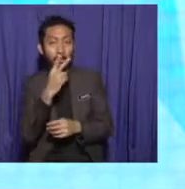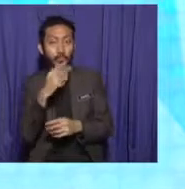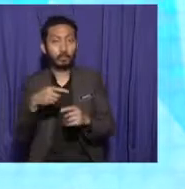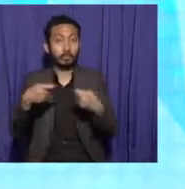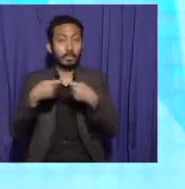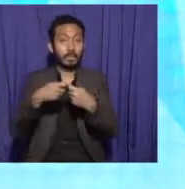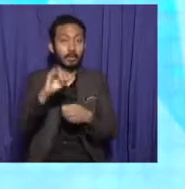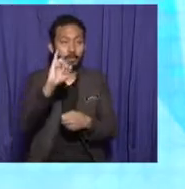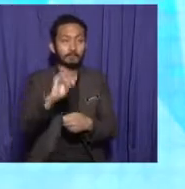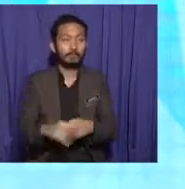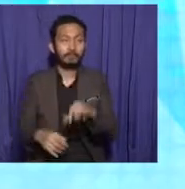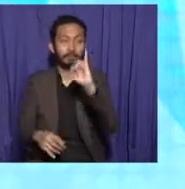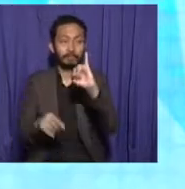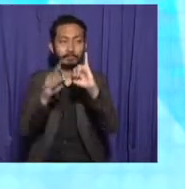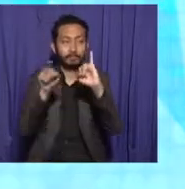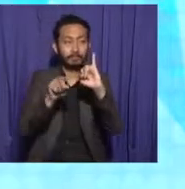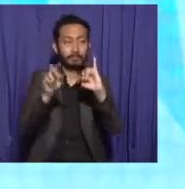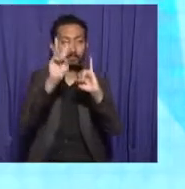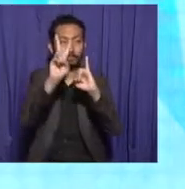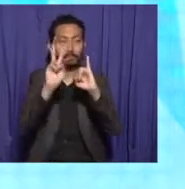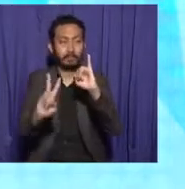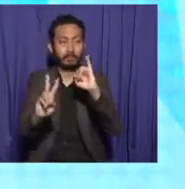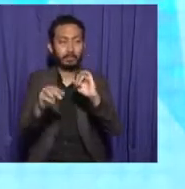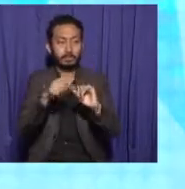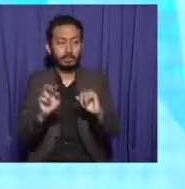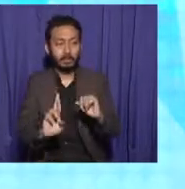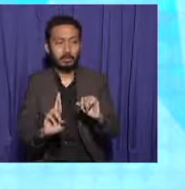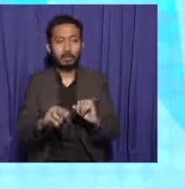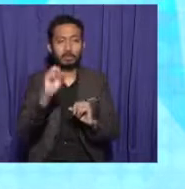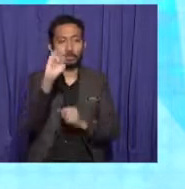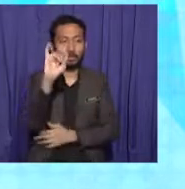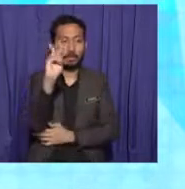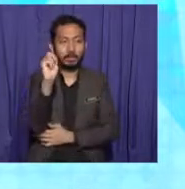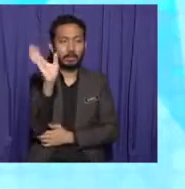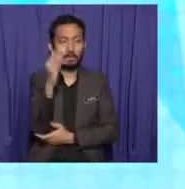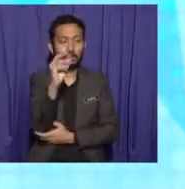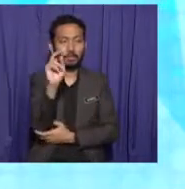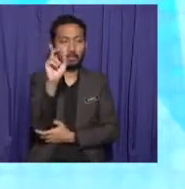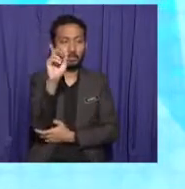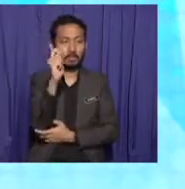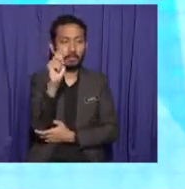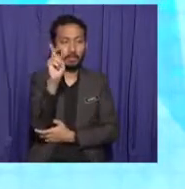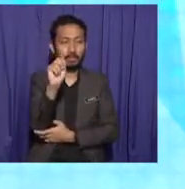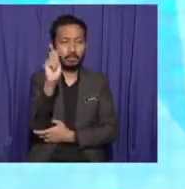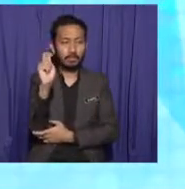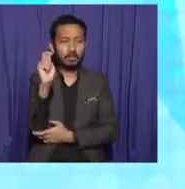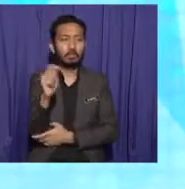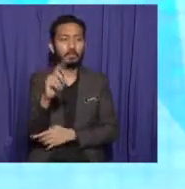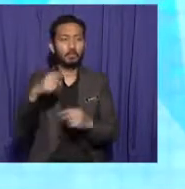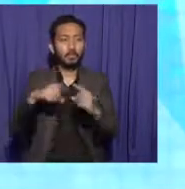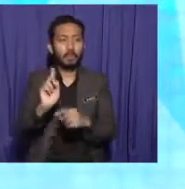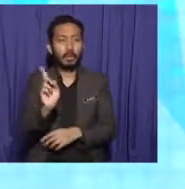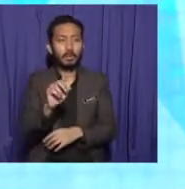over R sine omega t, where I naught equal to V naught over R. So,